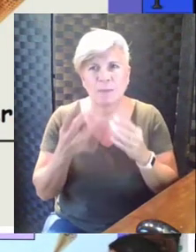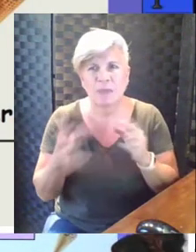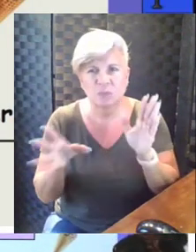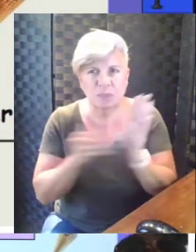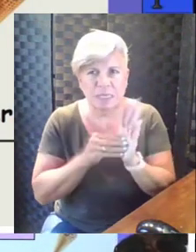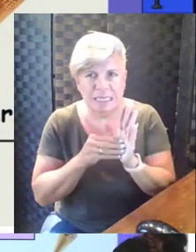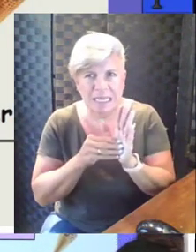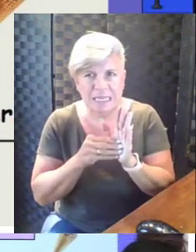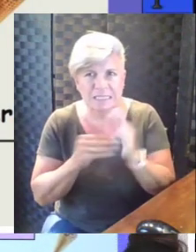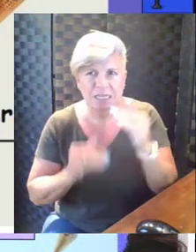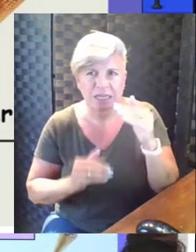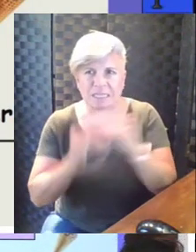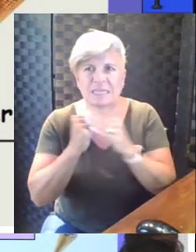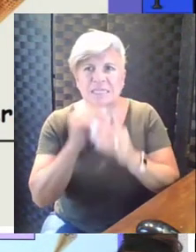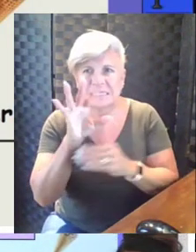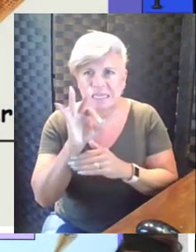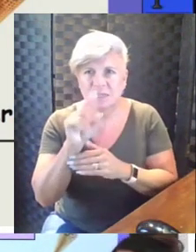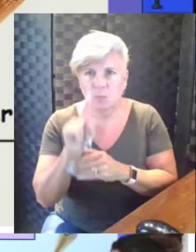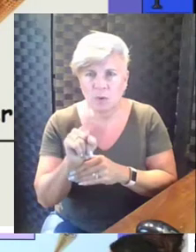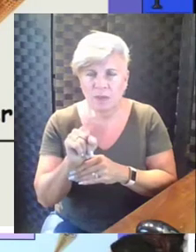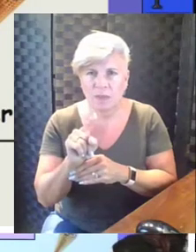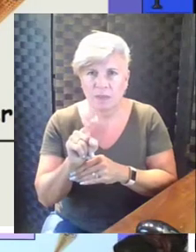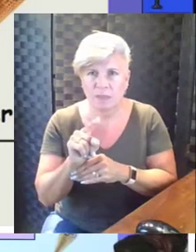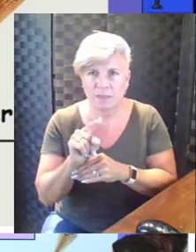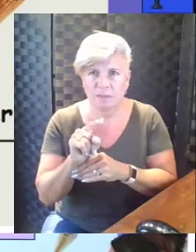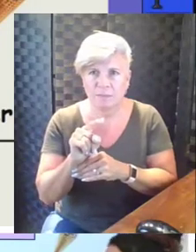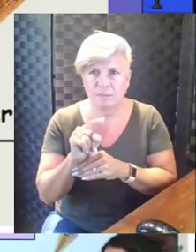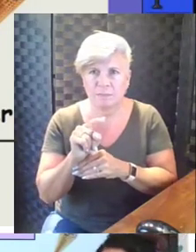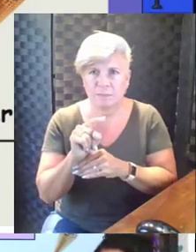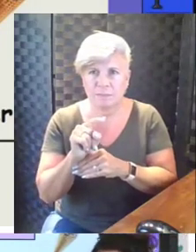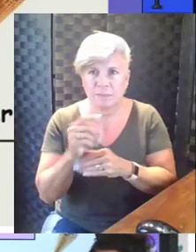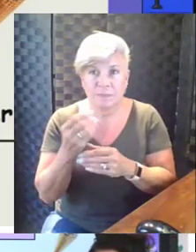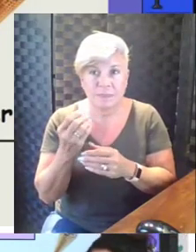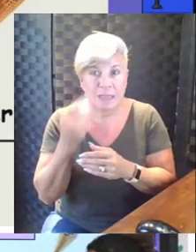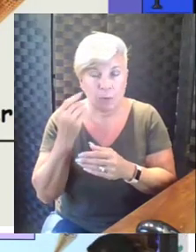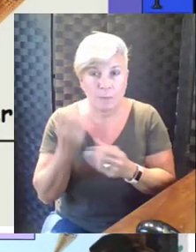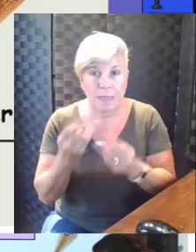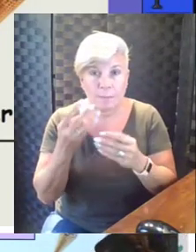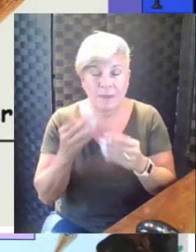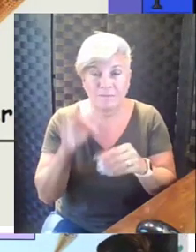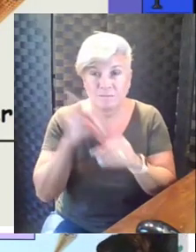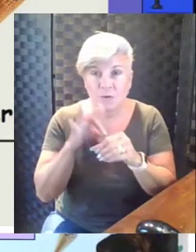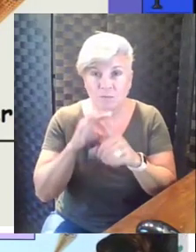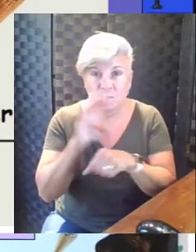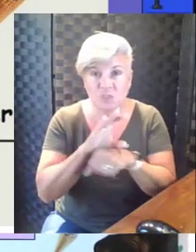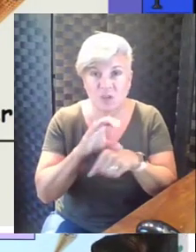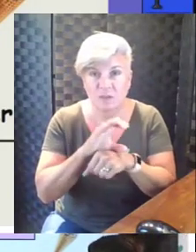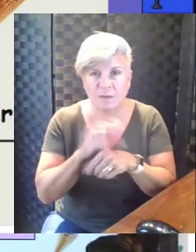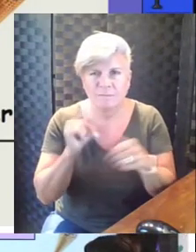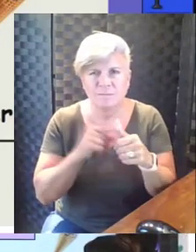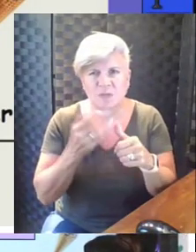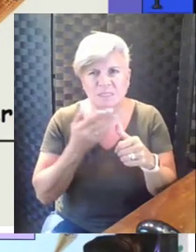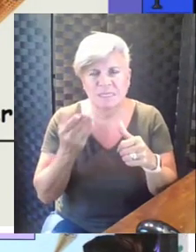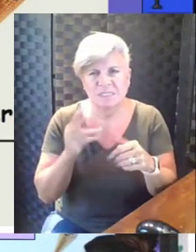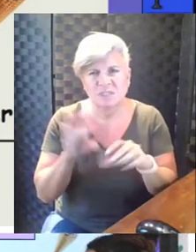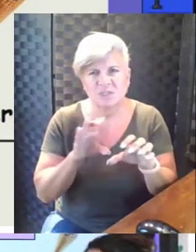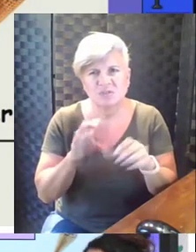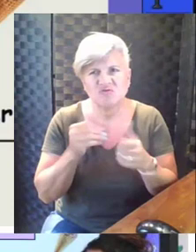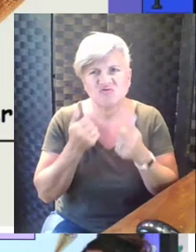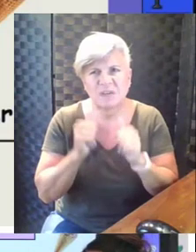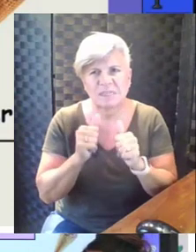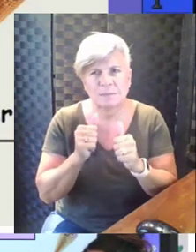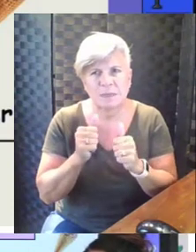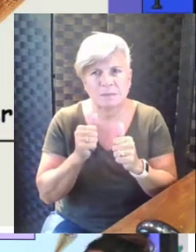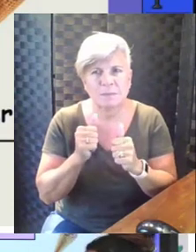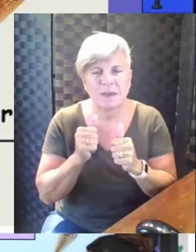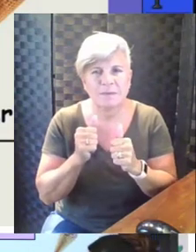to add to get to 91. And that will be how many votes were for chocolate. So the first thing I'm going to do is try to get to my